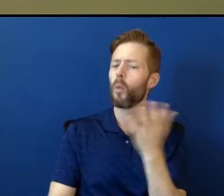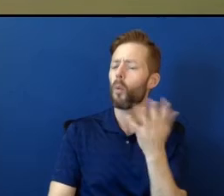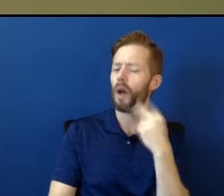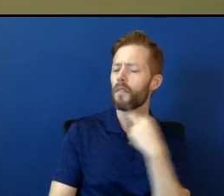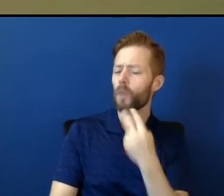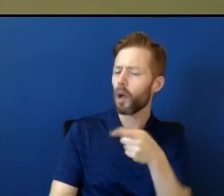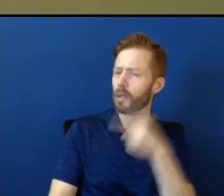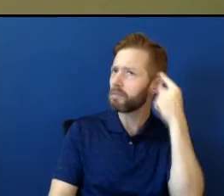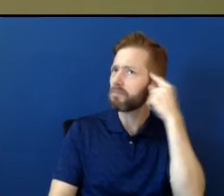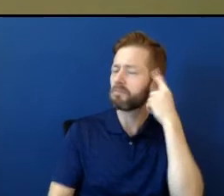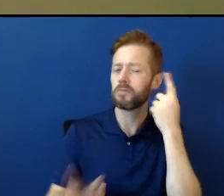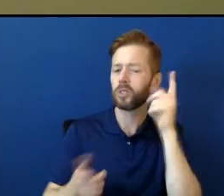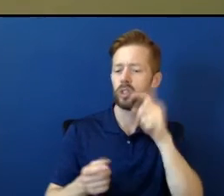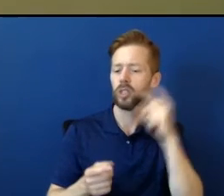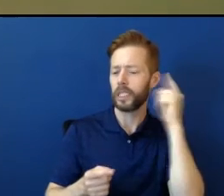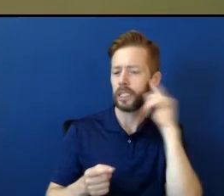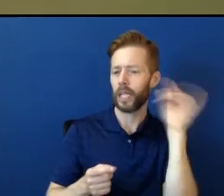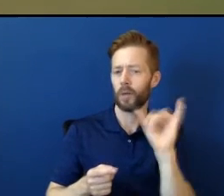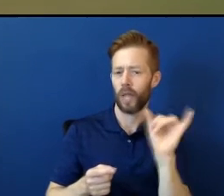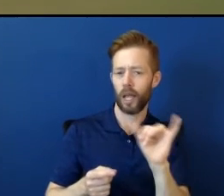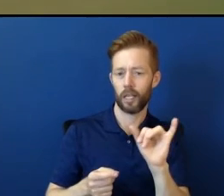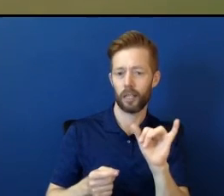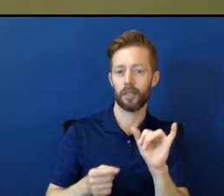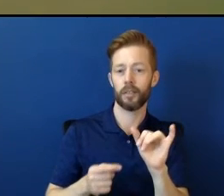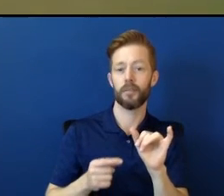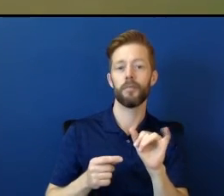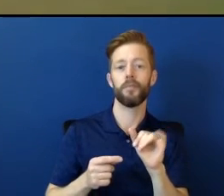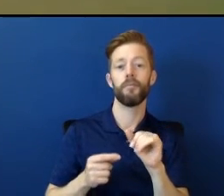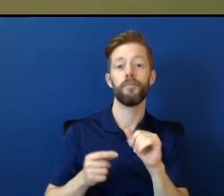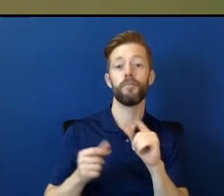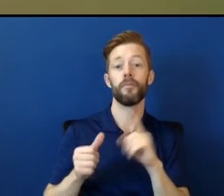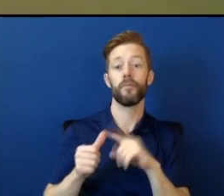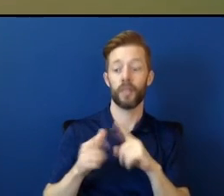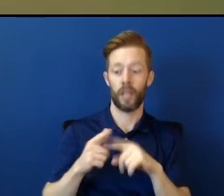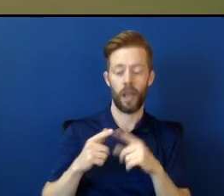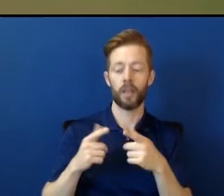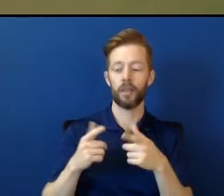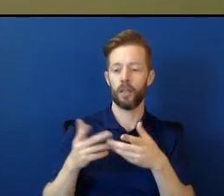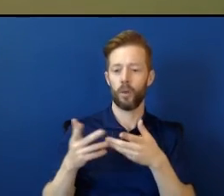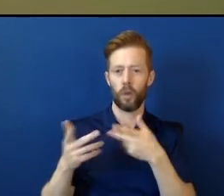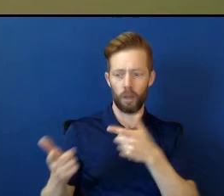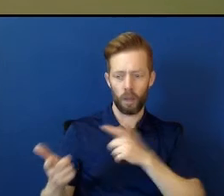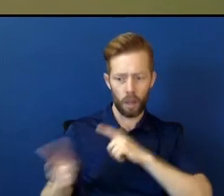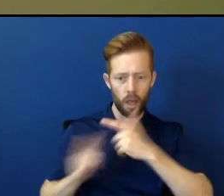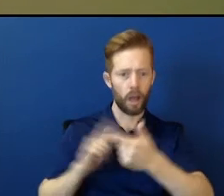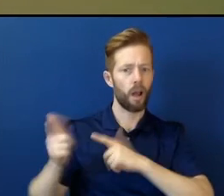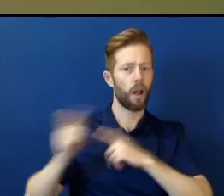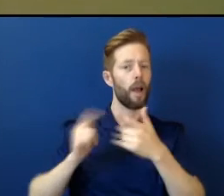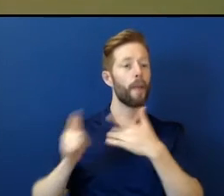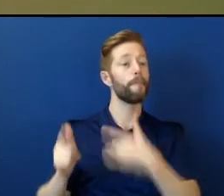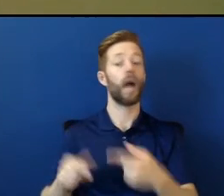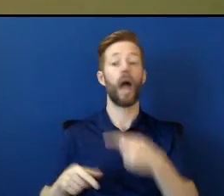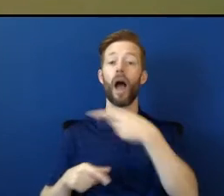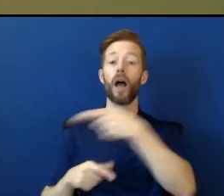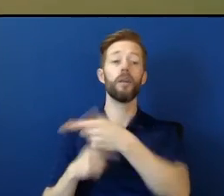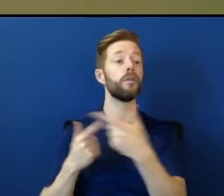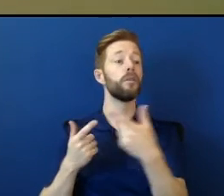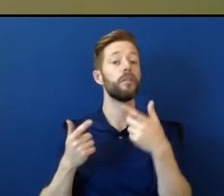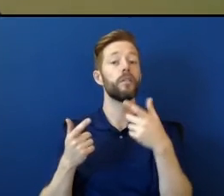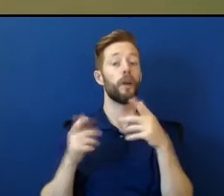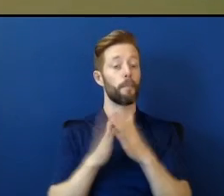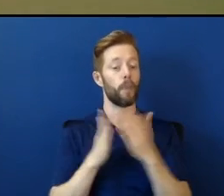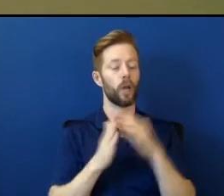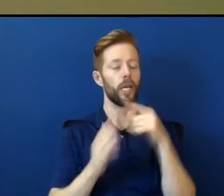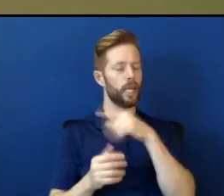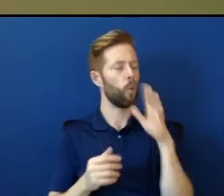what voice do you think it should have? And then for a while there, we got into that a lot when we were going through books. He would make his own